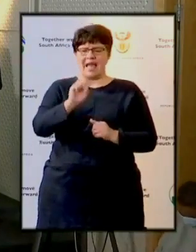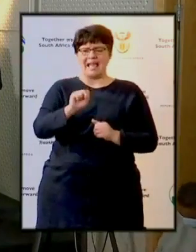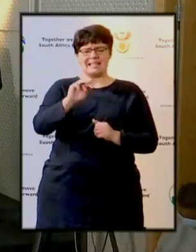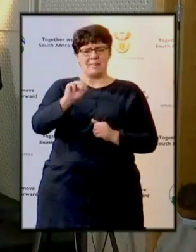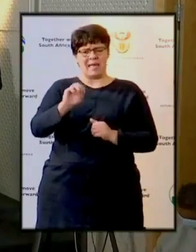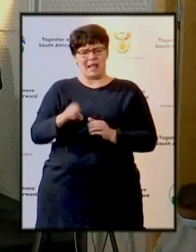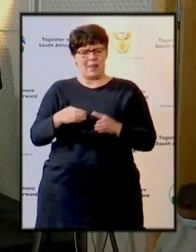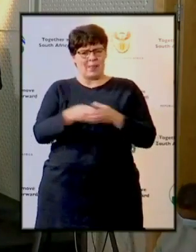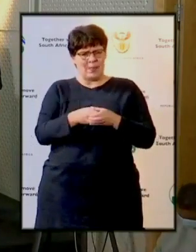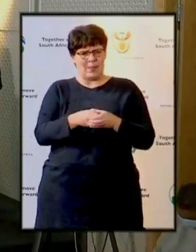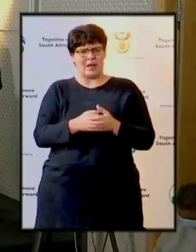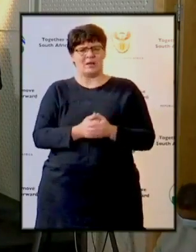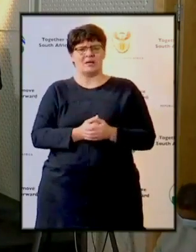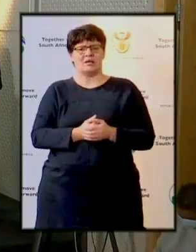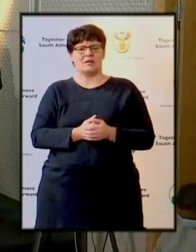run